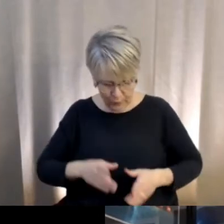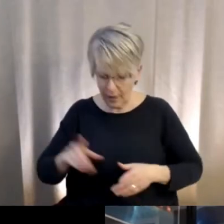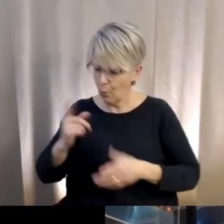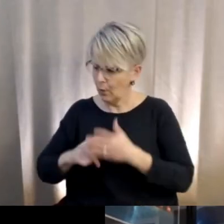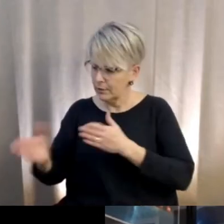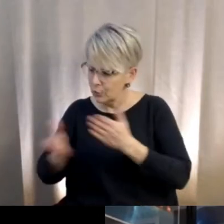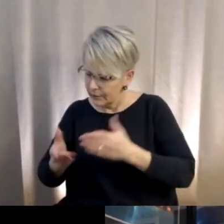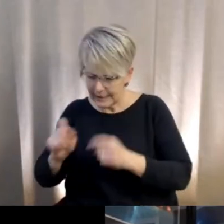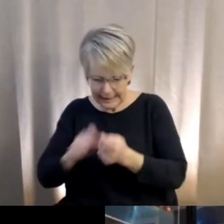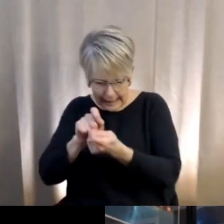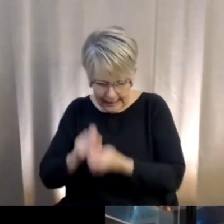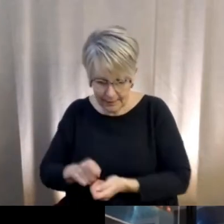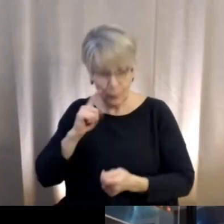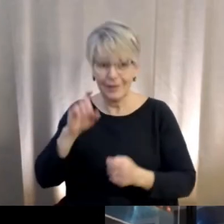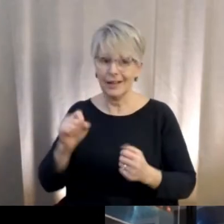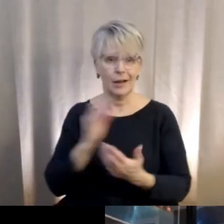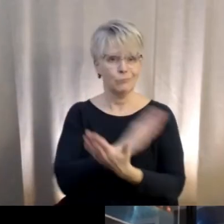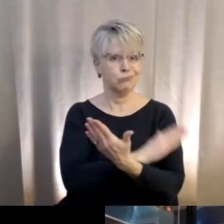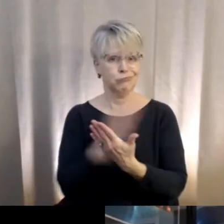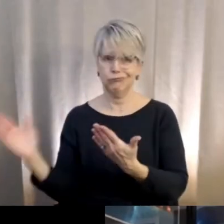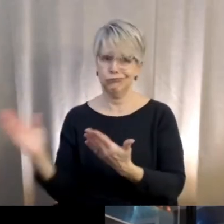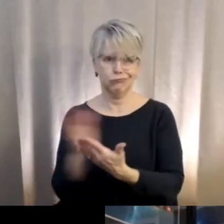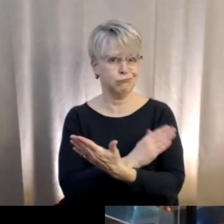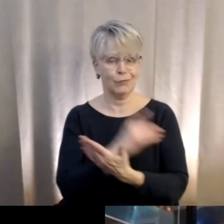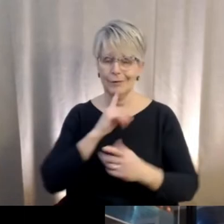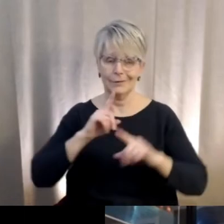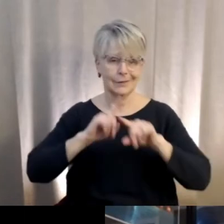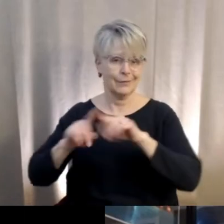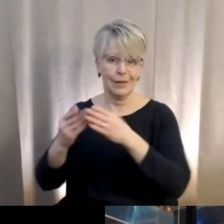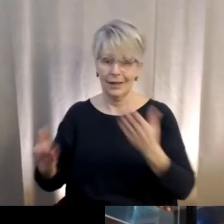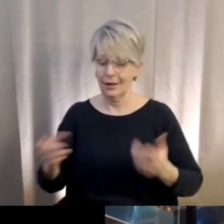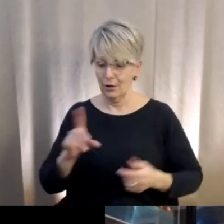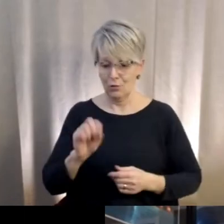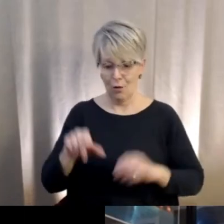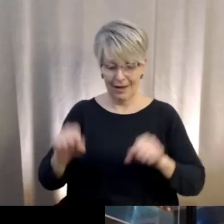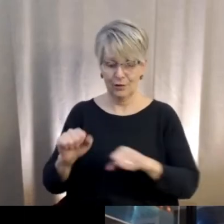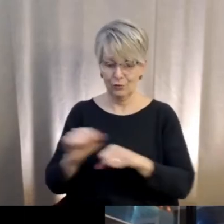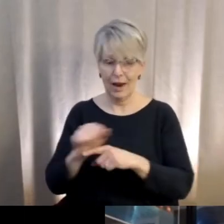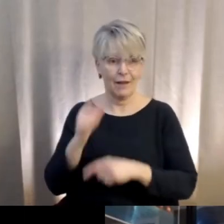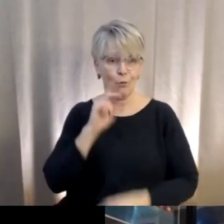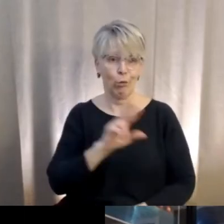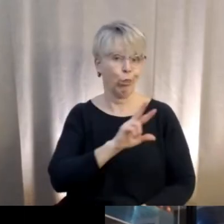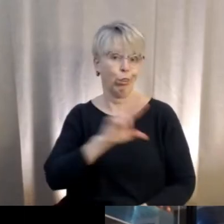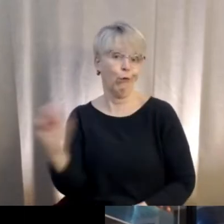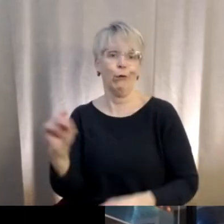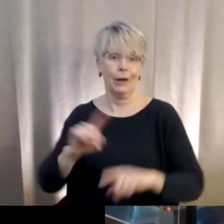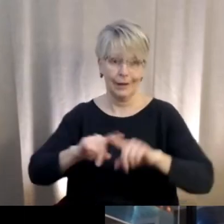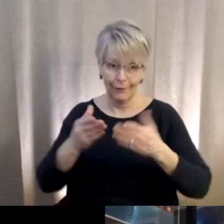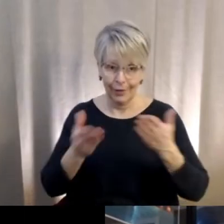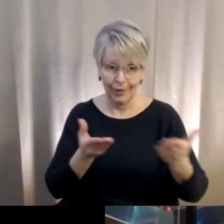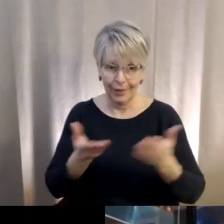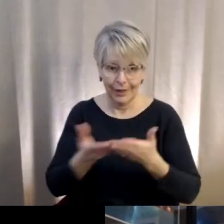can vary widely, I mean, there's up to like 30 some tasks a dog could be trained for psychiatric services